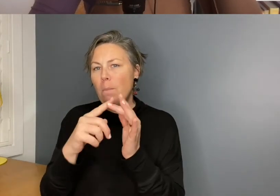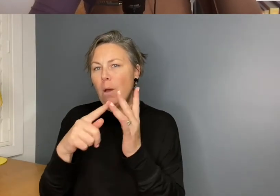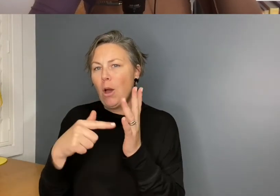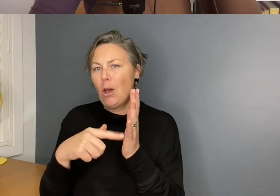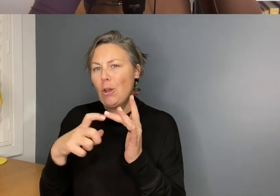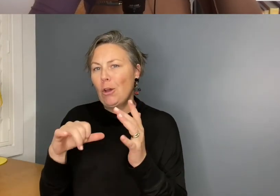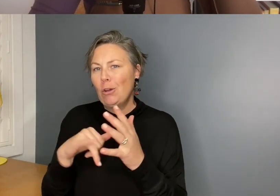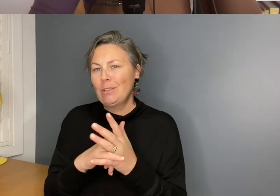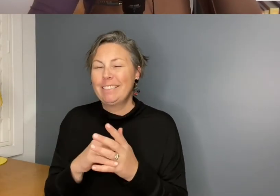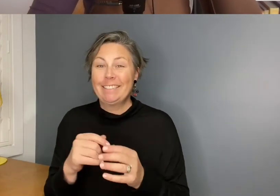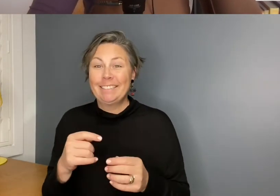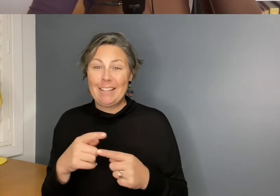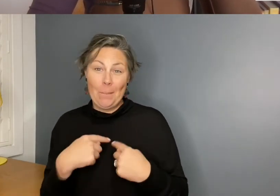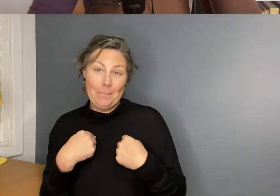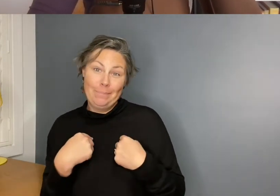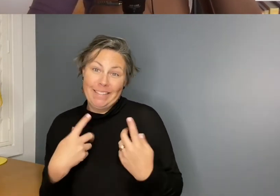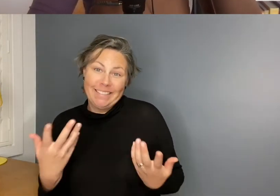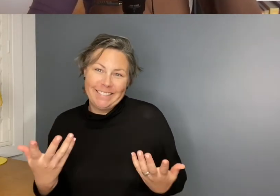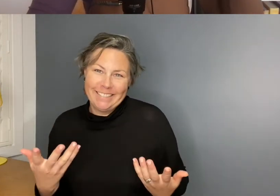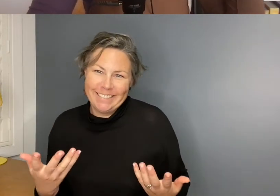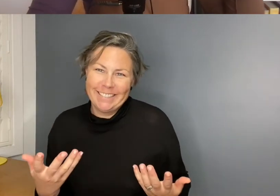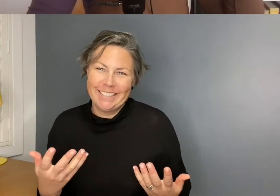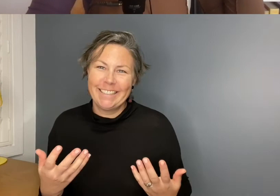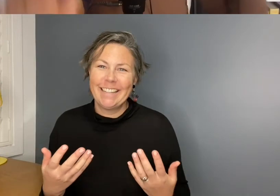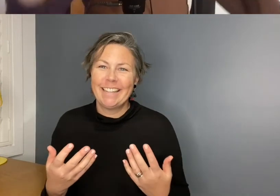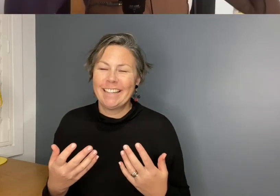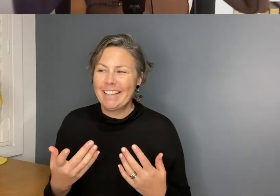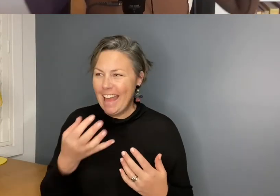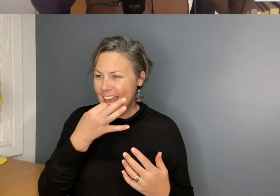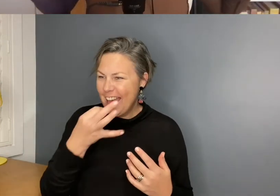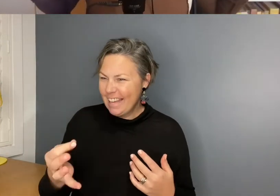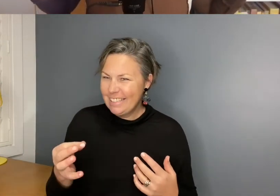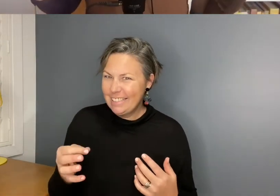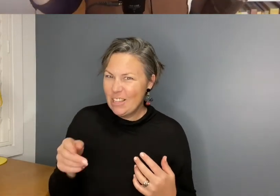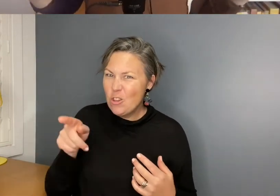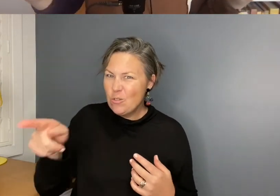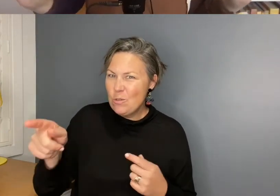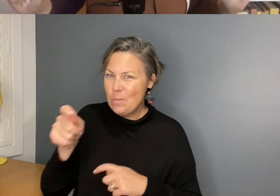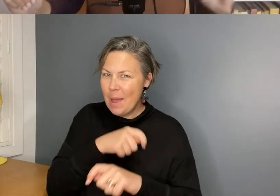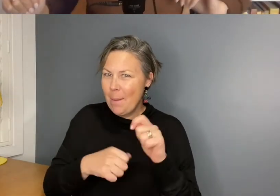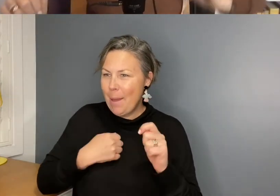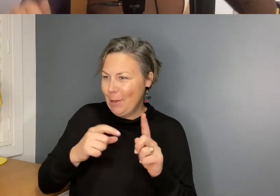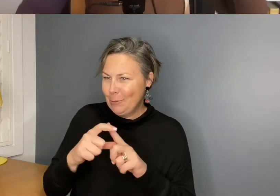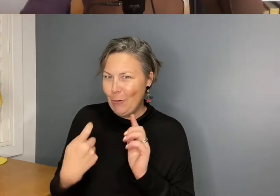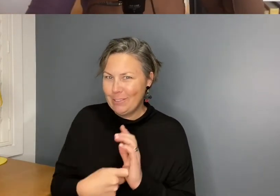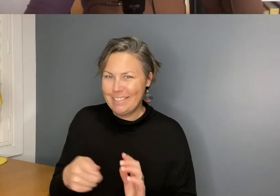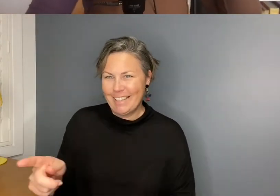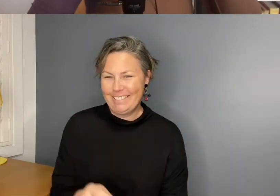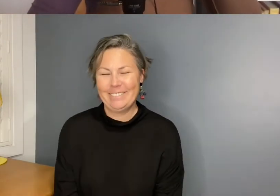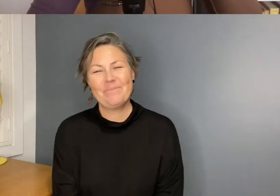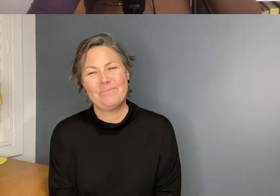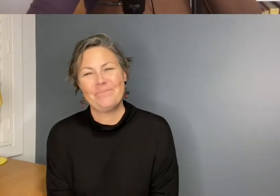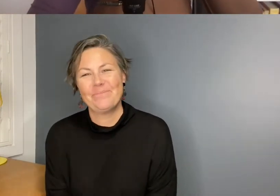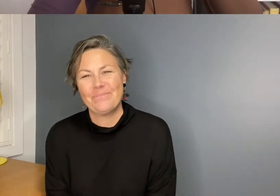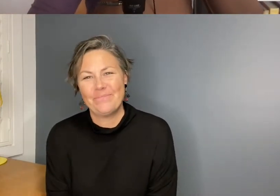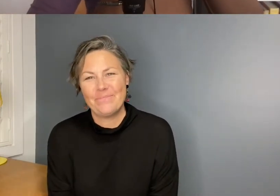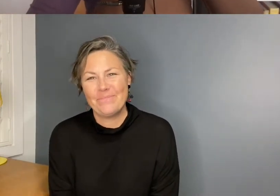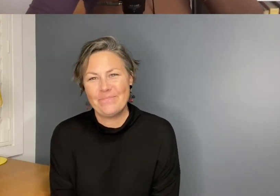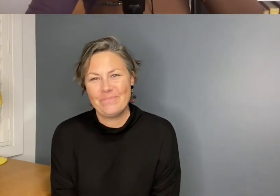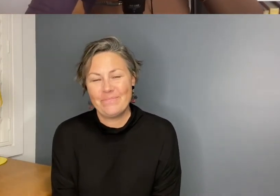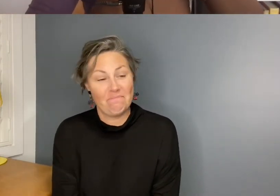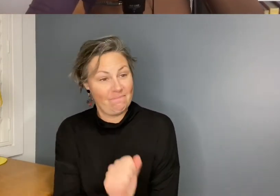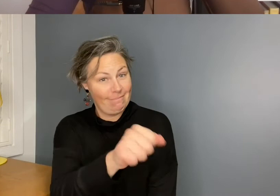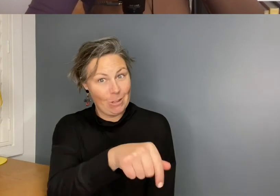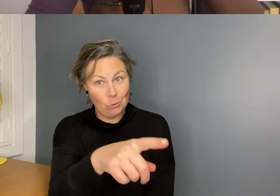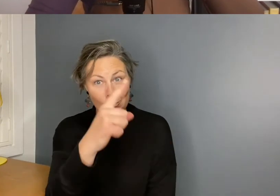you. it might be your like us. Can we put you on speed dial? We have your number, Rebecca. You absolutely can,